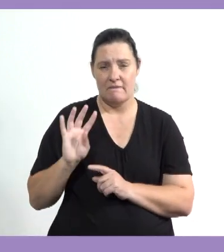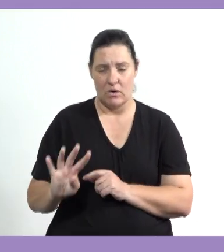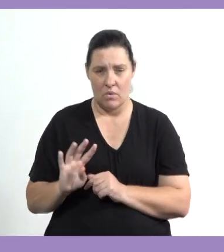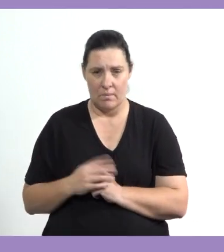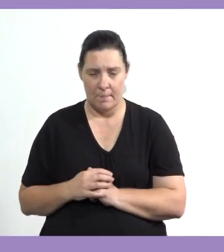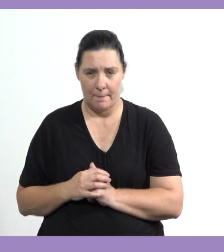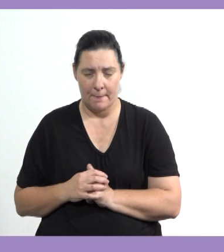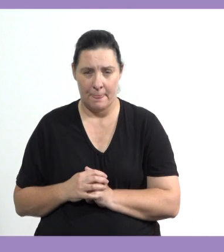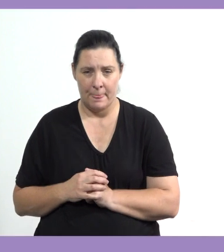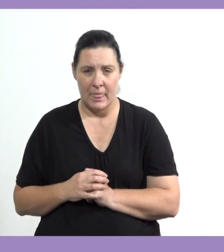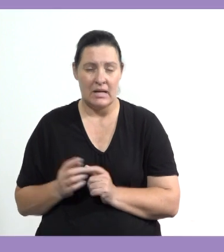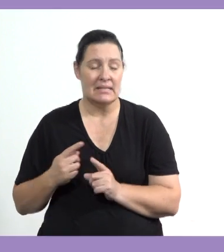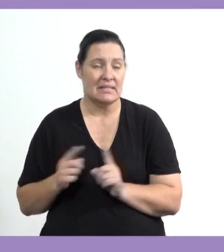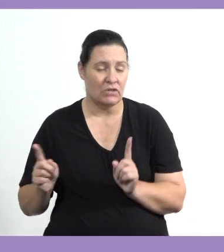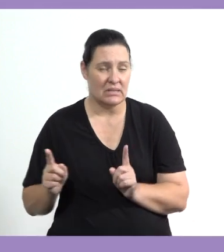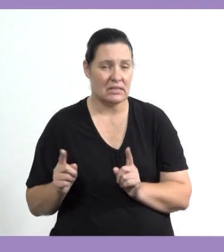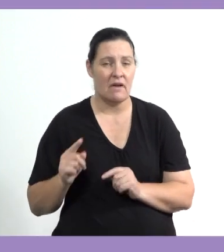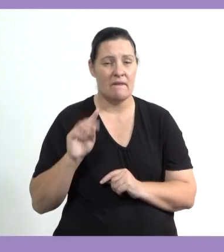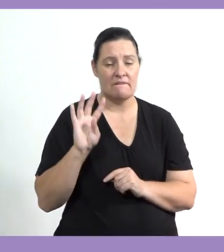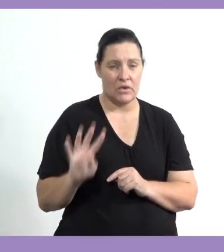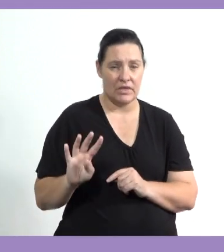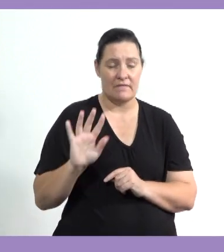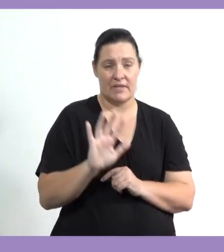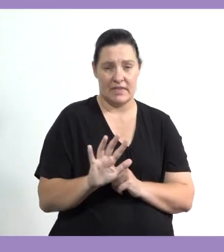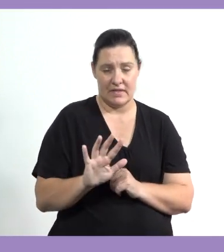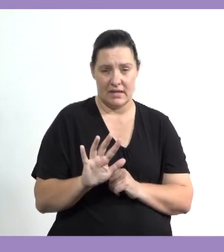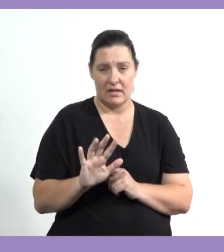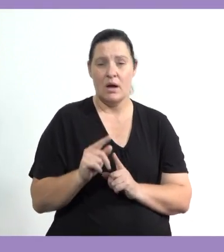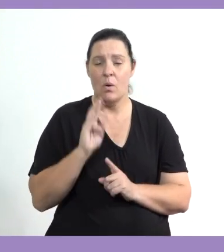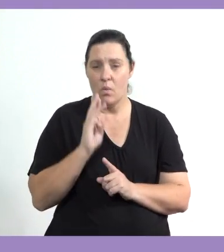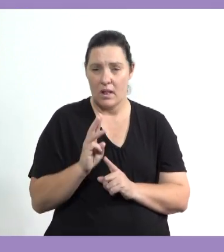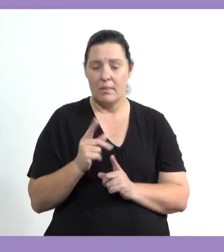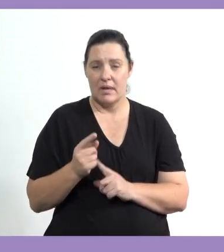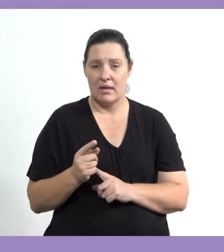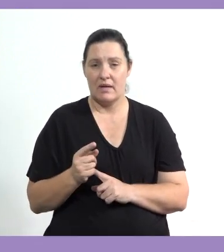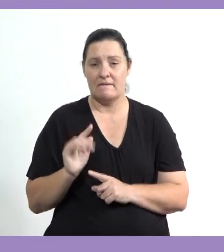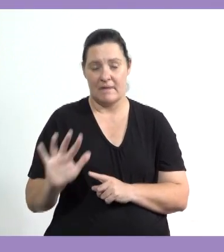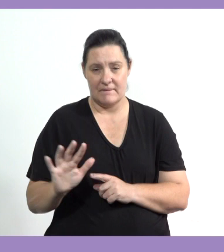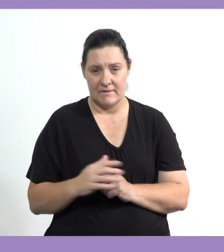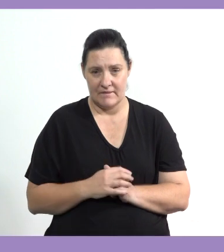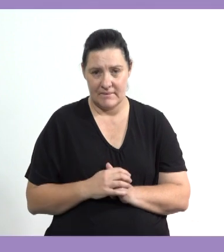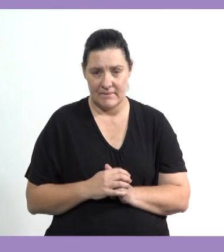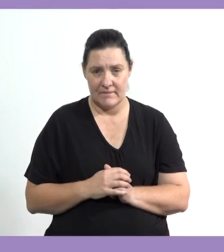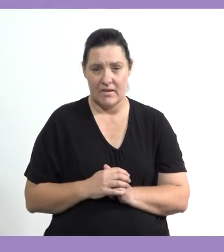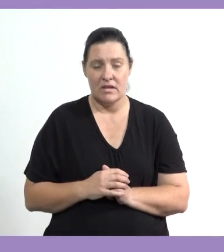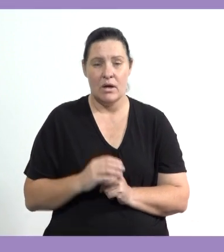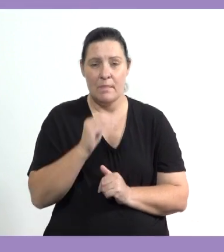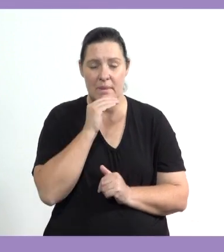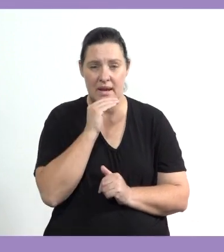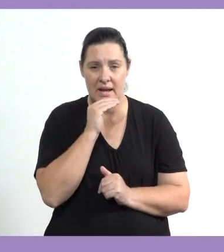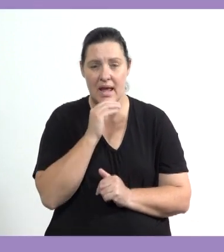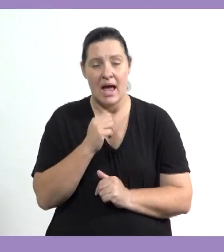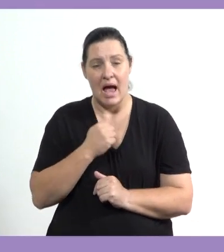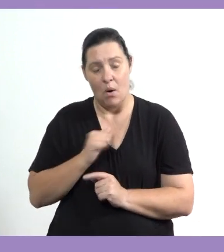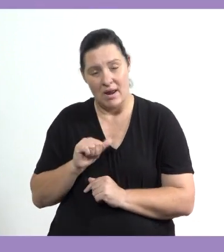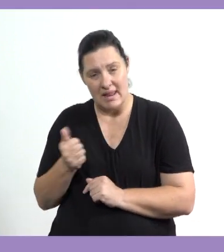4. So the difference between the fourth one and the fifth one is going to be 5. So that means that